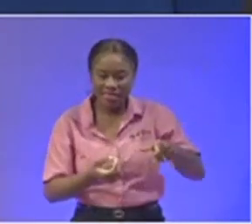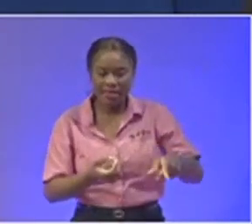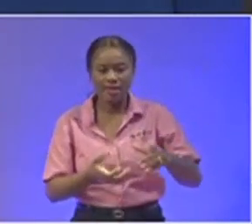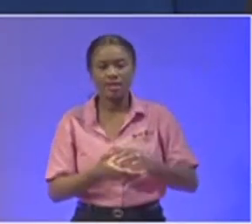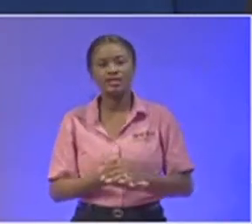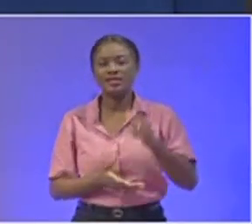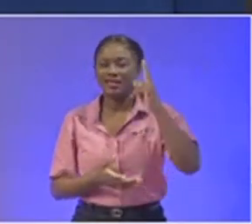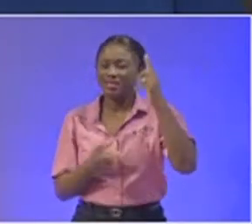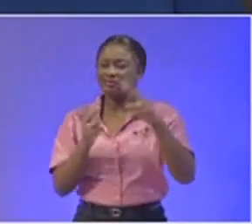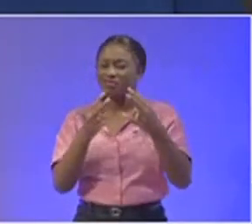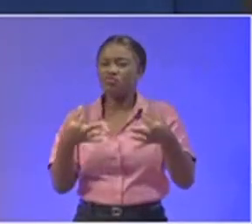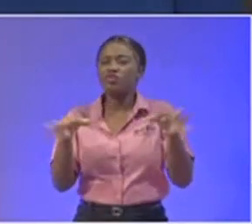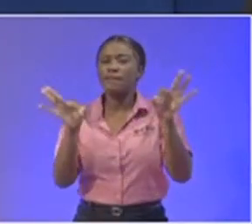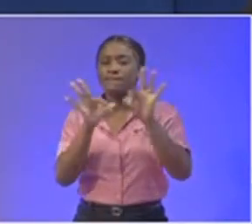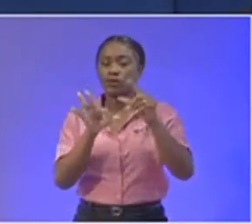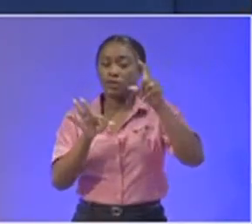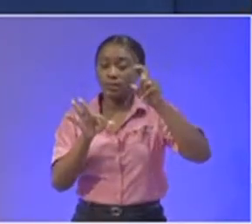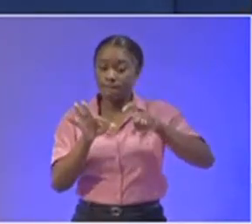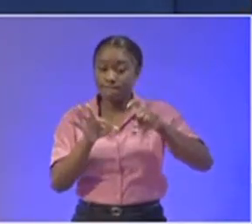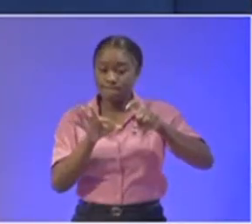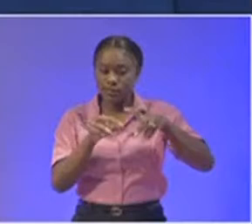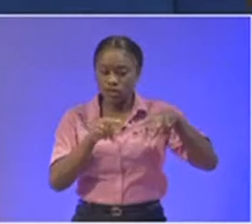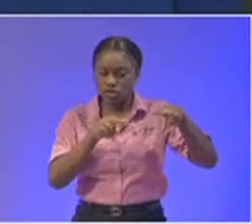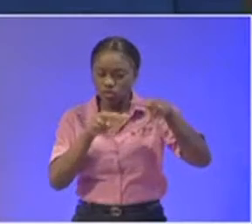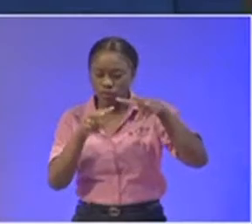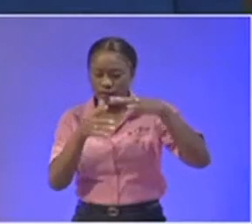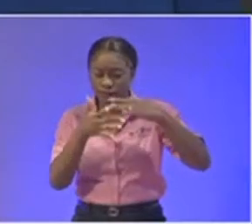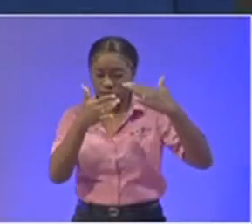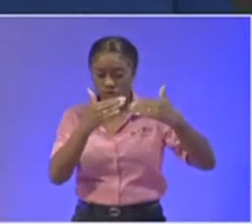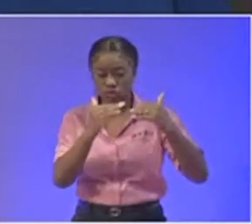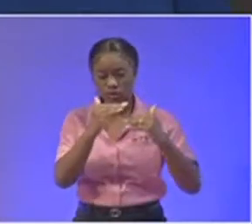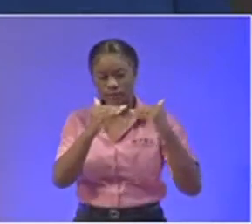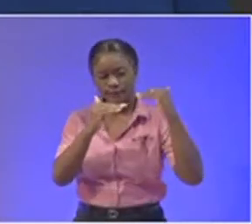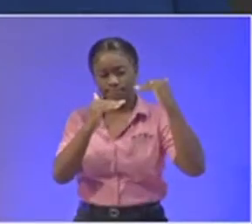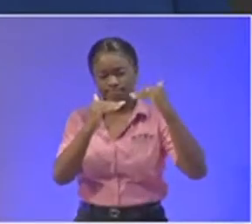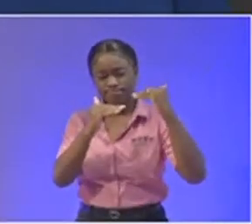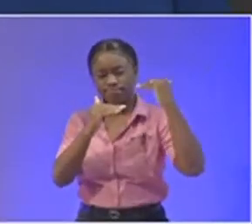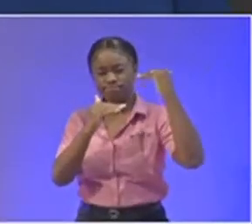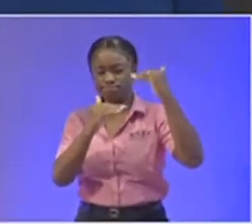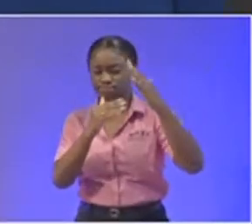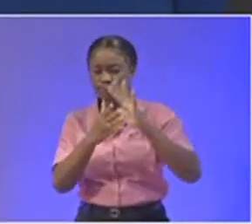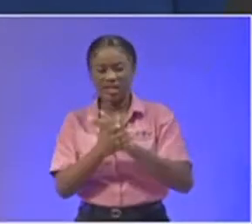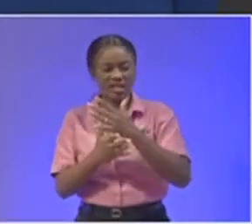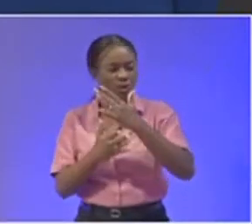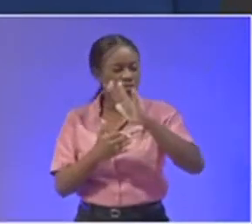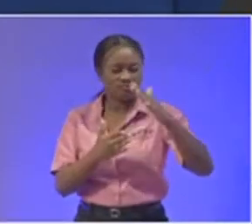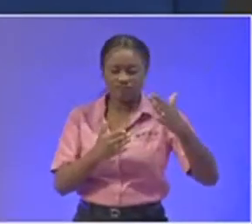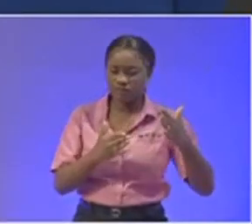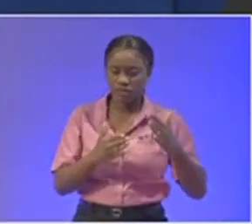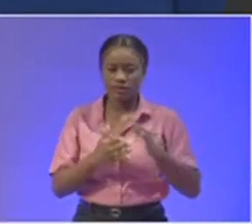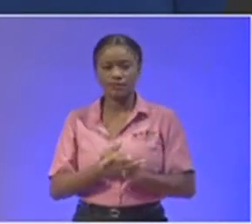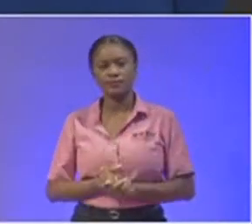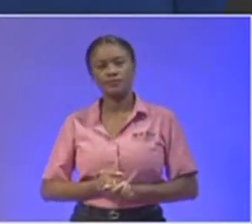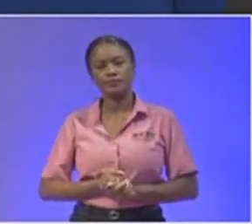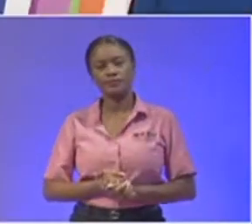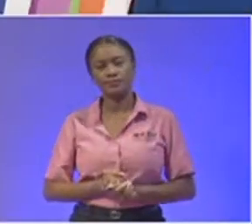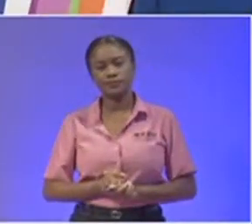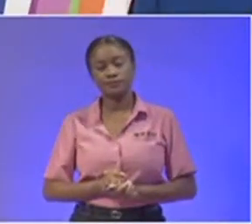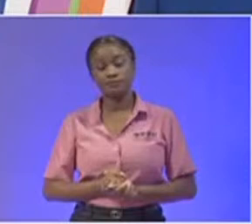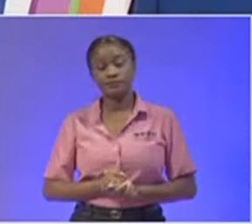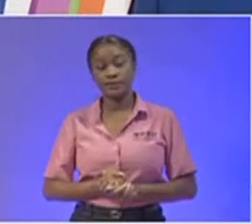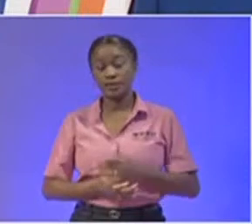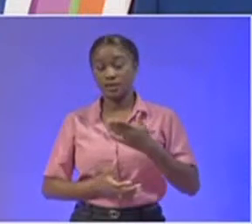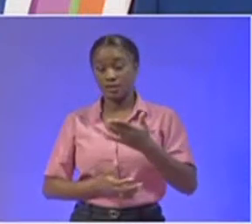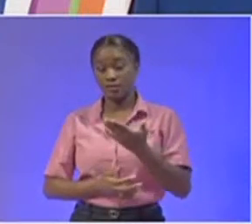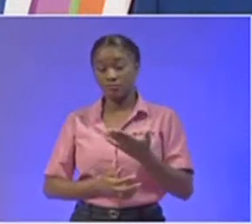So I think it's critical to track our students, not only academic progress, but attendance, engagement, and other kinds of indicators. And this is